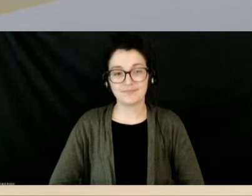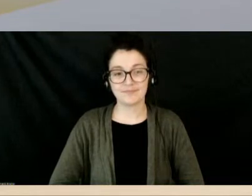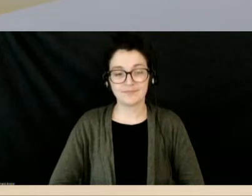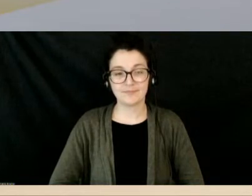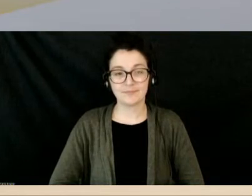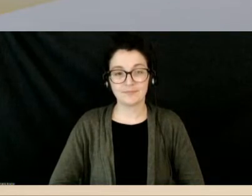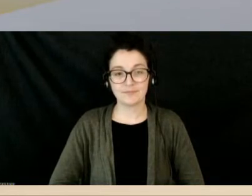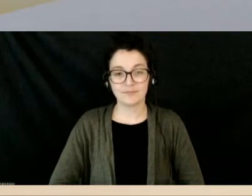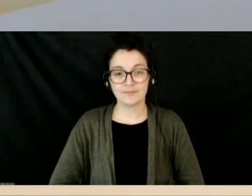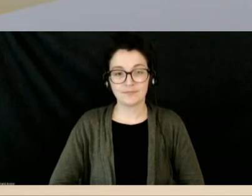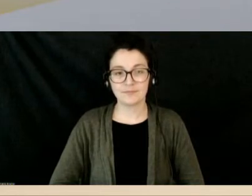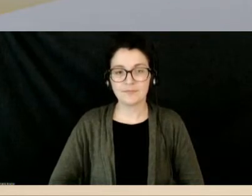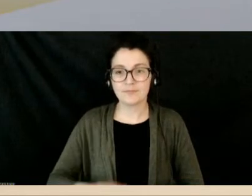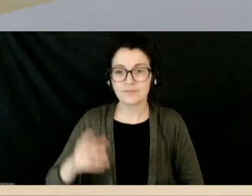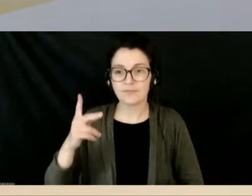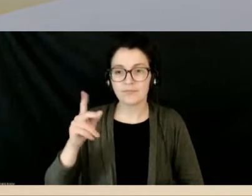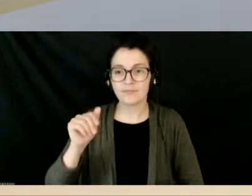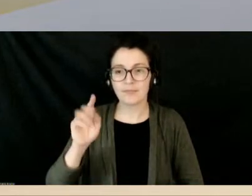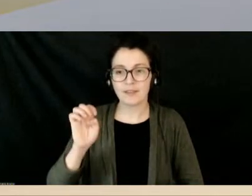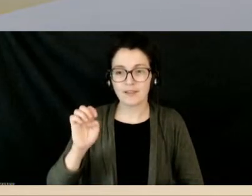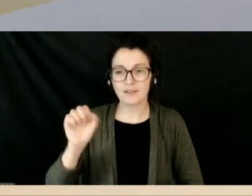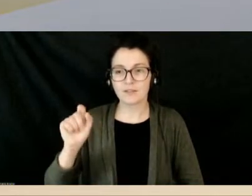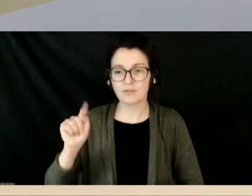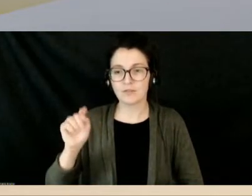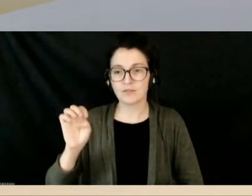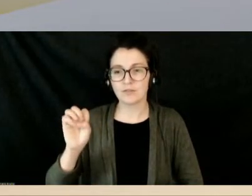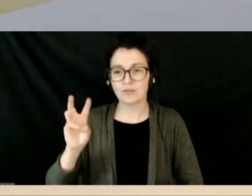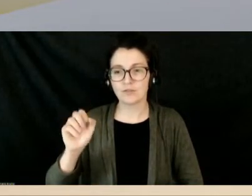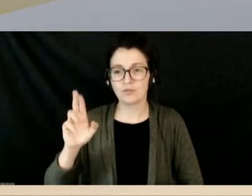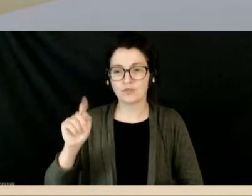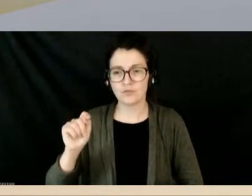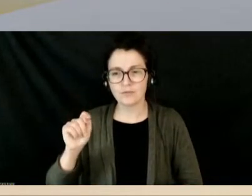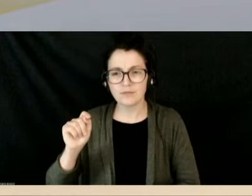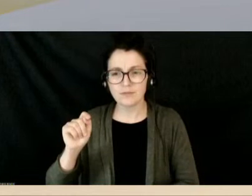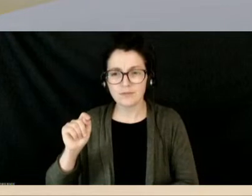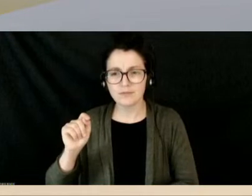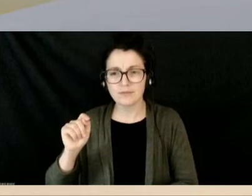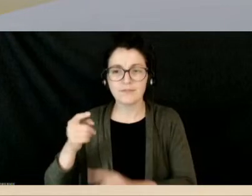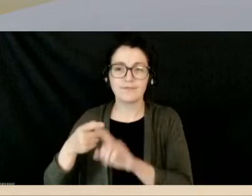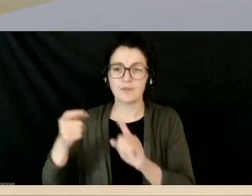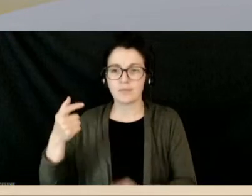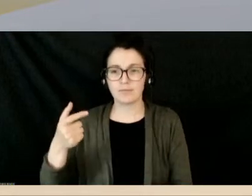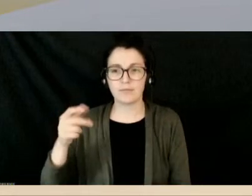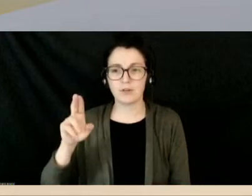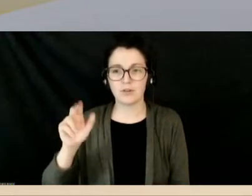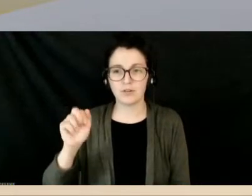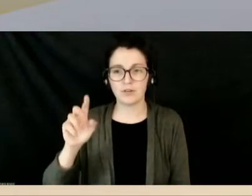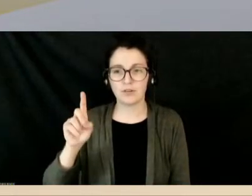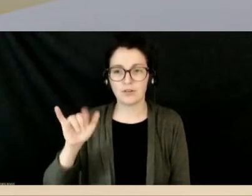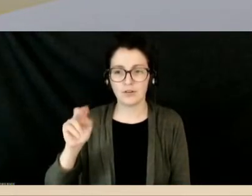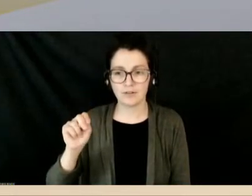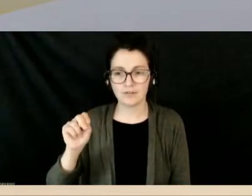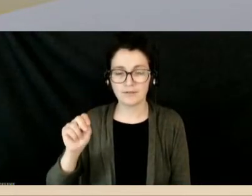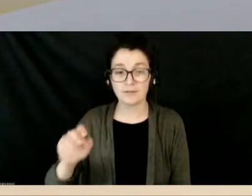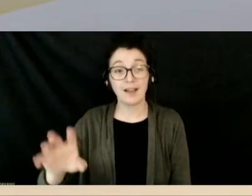Dave Stewart, The Guardian. Good afternoon to you both, and a happy birthday to Dr.